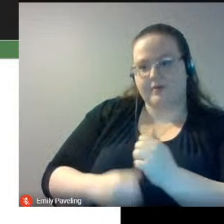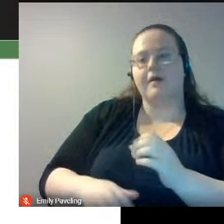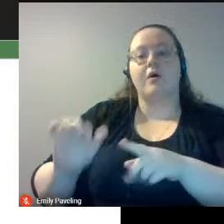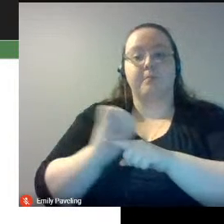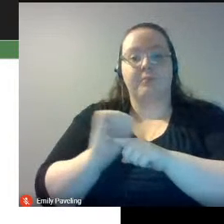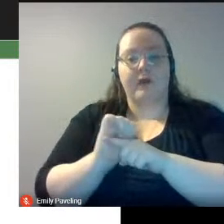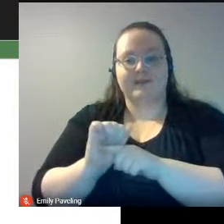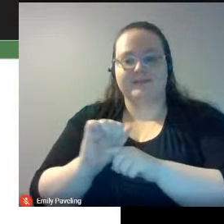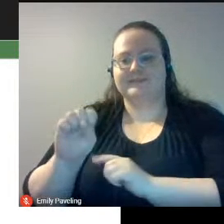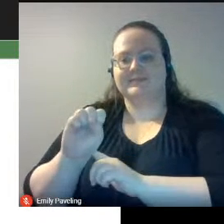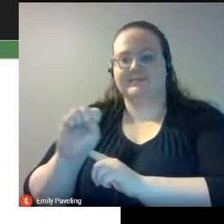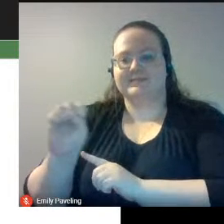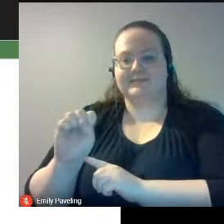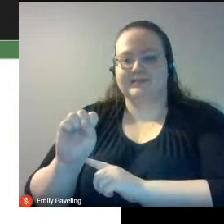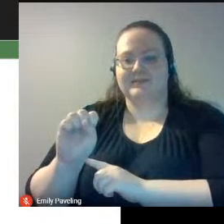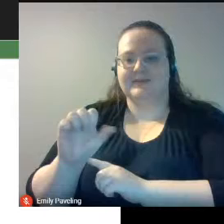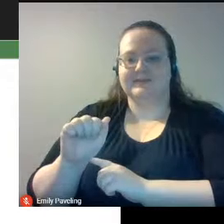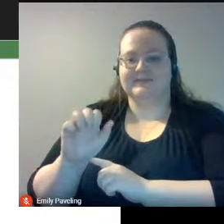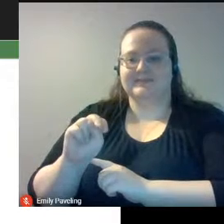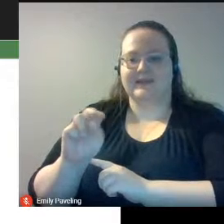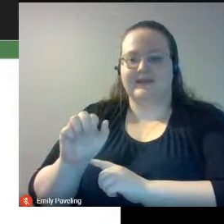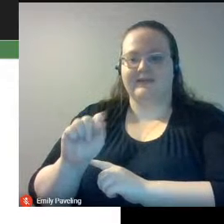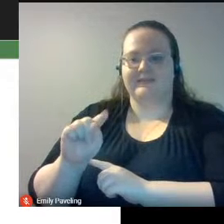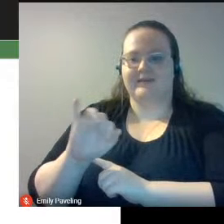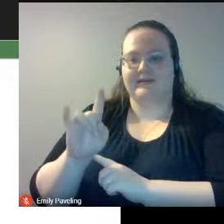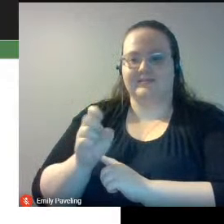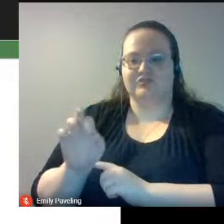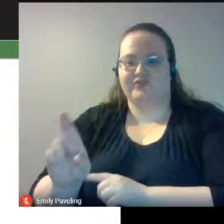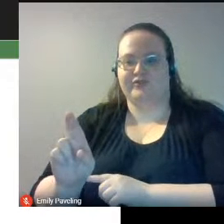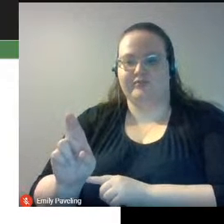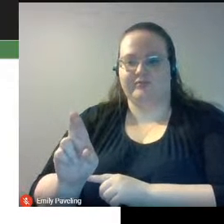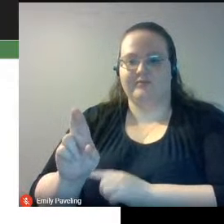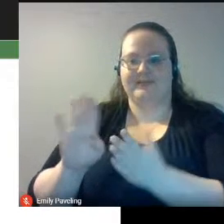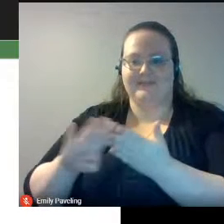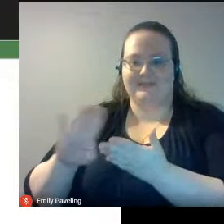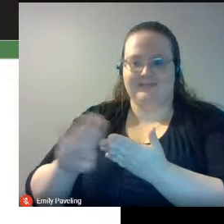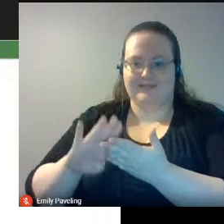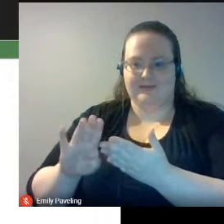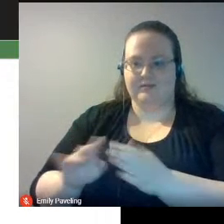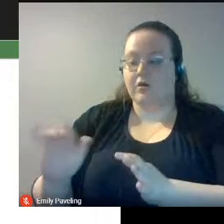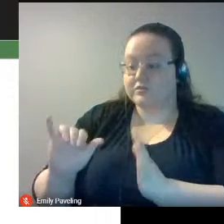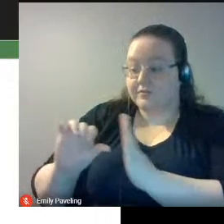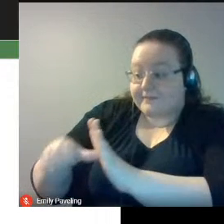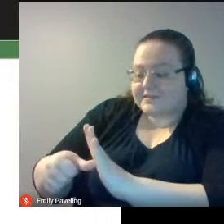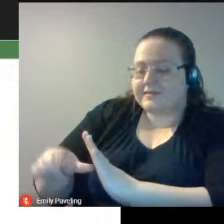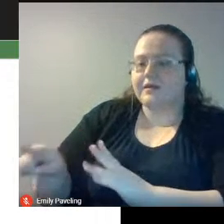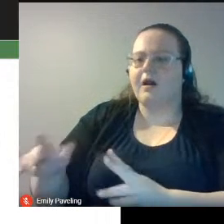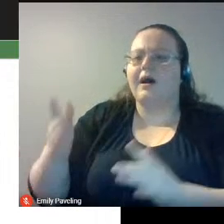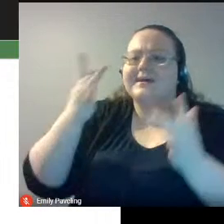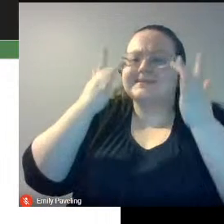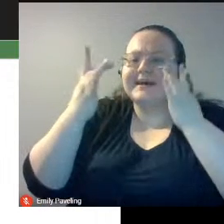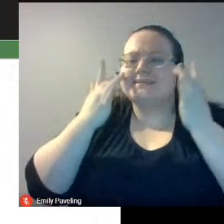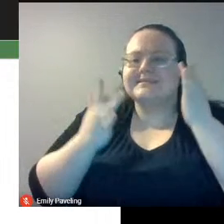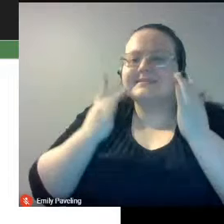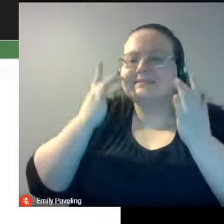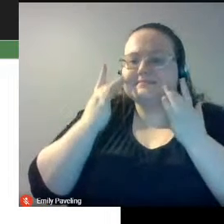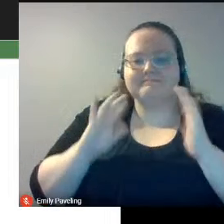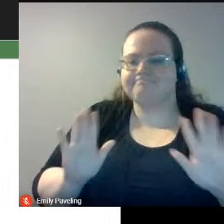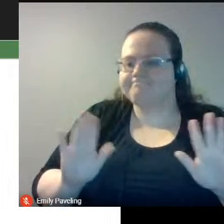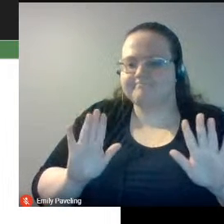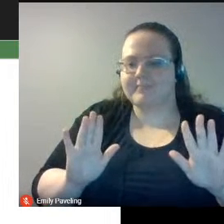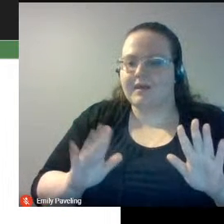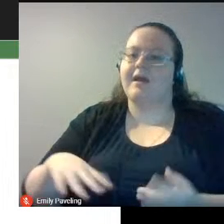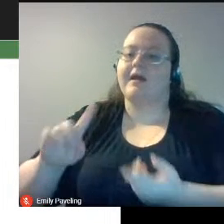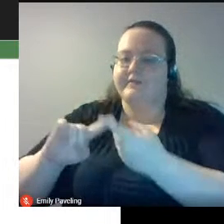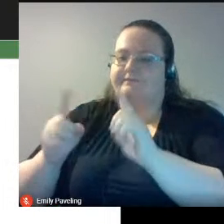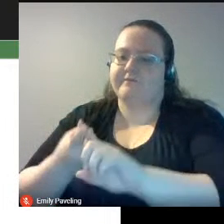practice. You can also remind your children how important it is that they not touch their faces or their friends' faces. We know